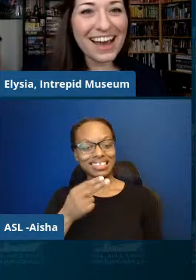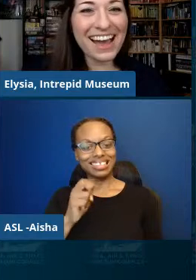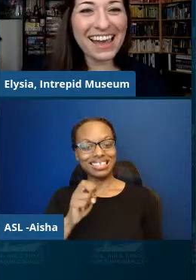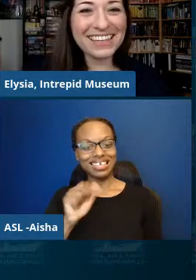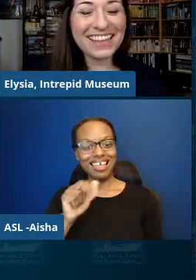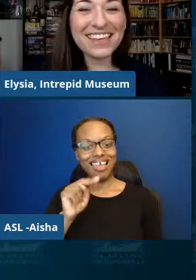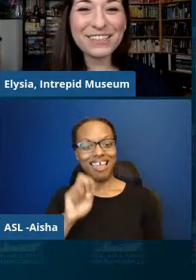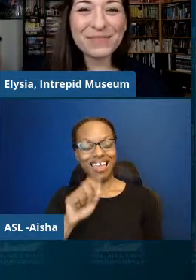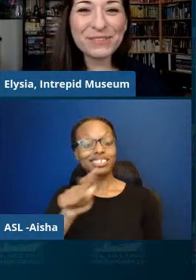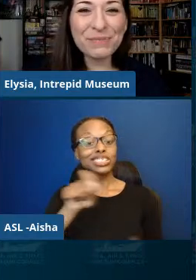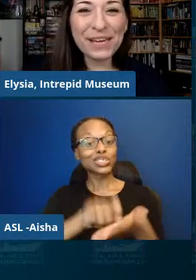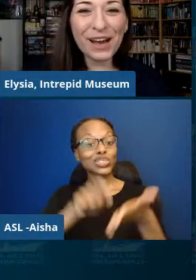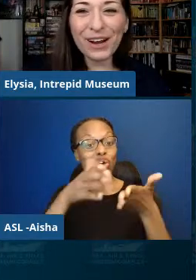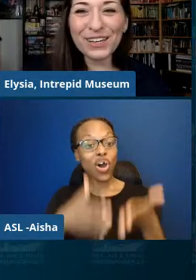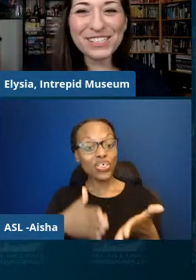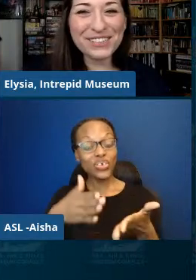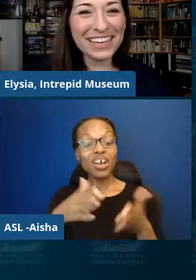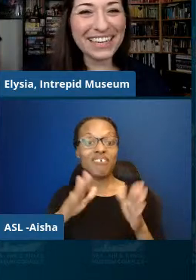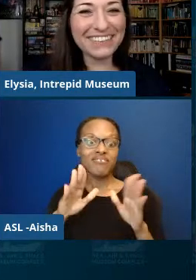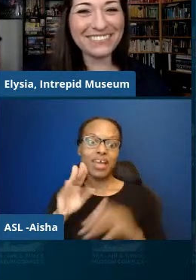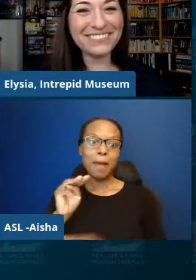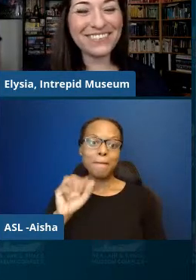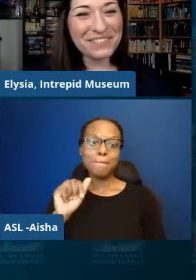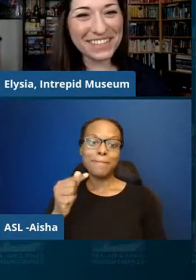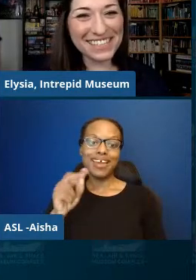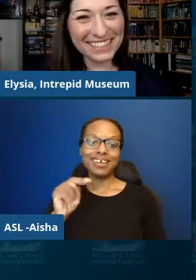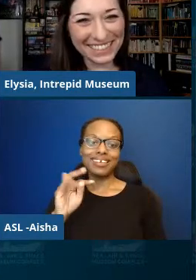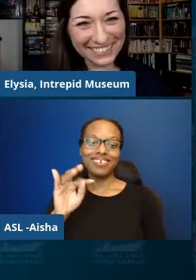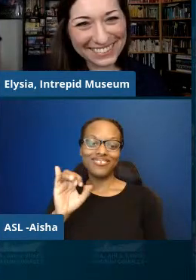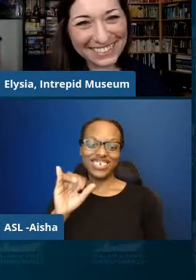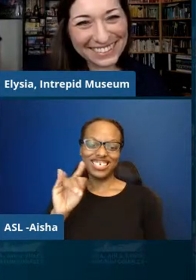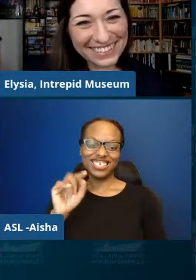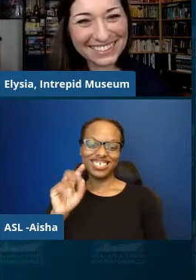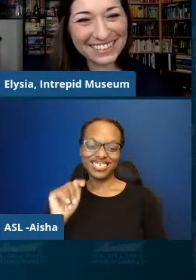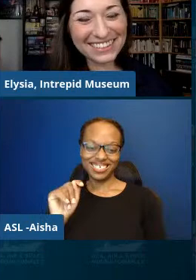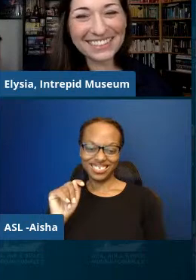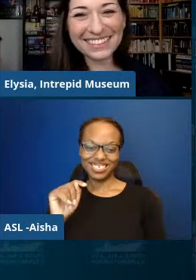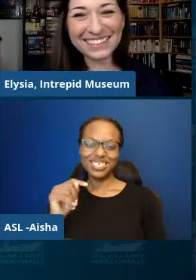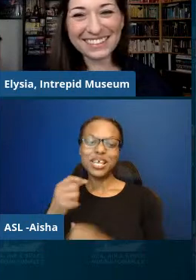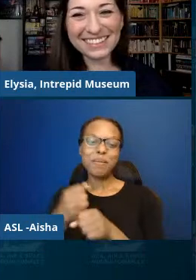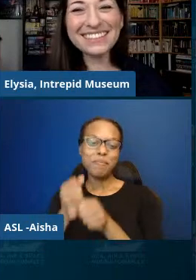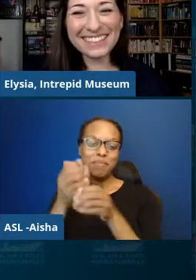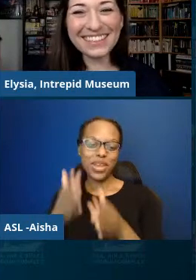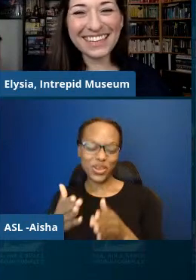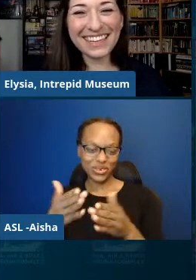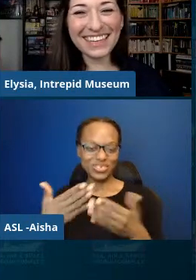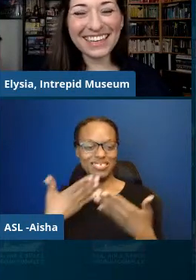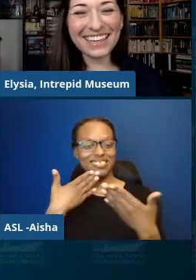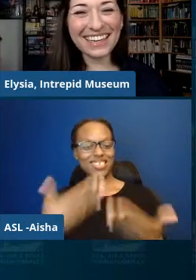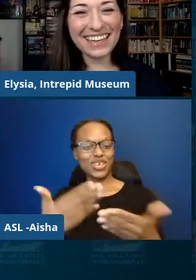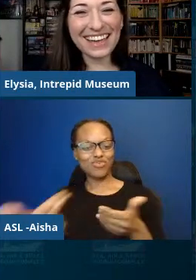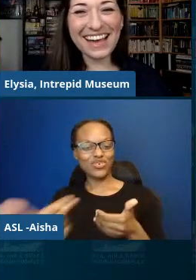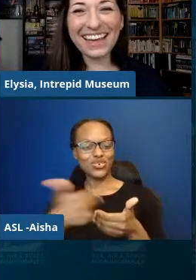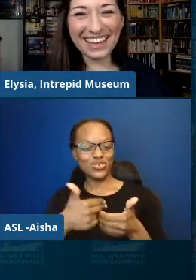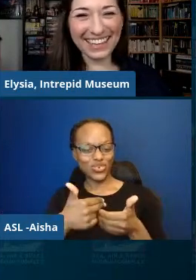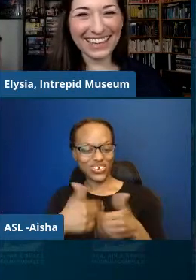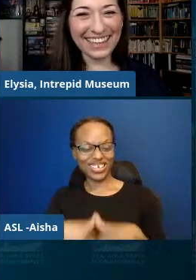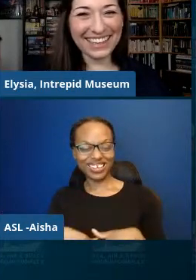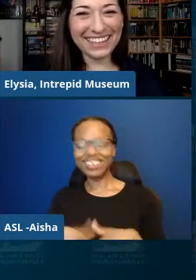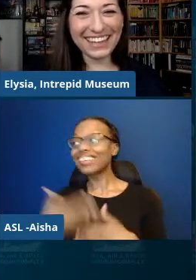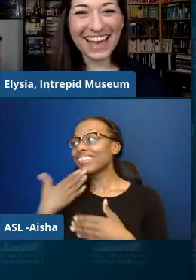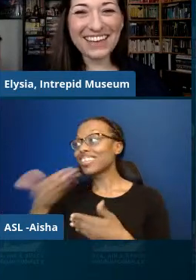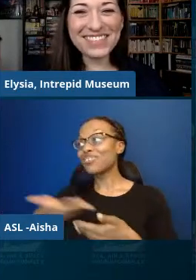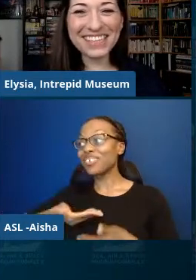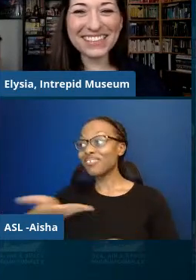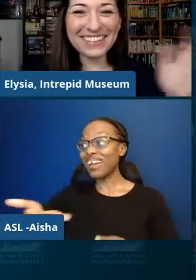Makers. And thank you so much for being on our stream. I am so happy that you guys invited me. Thank you for the invitation. Hope you guys